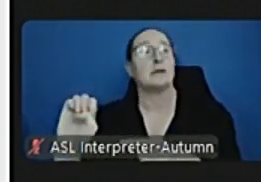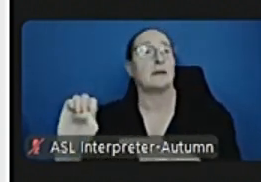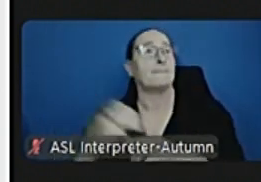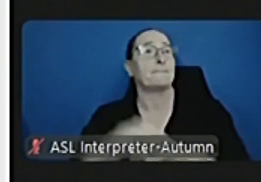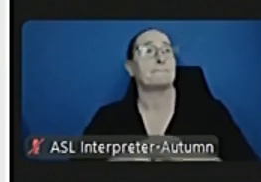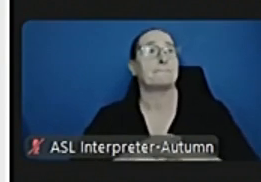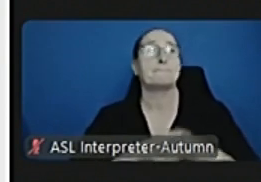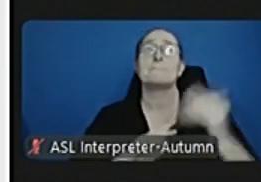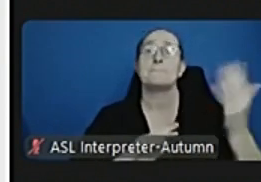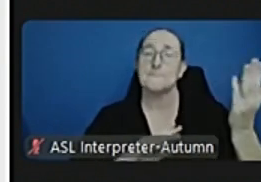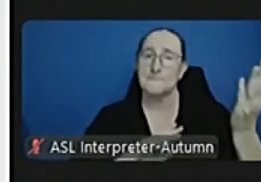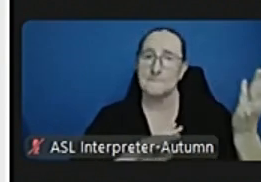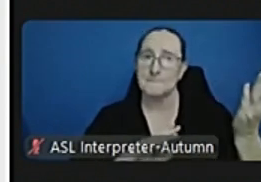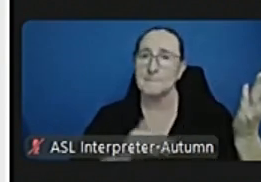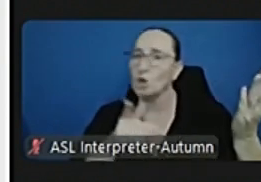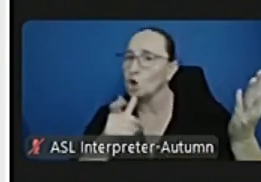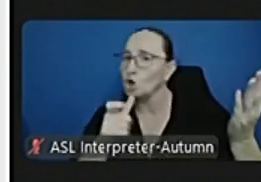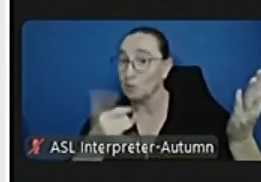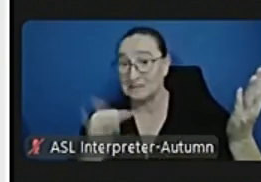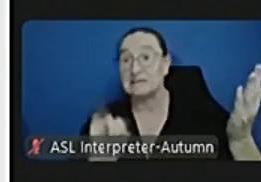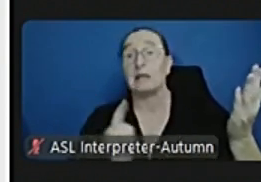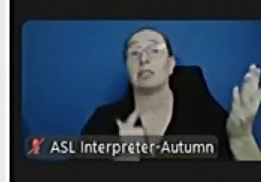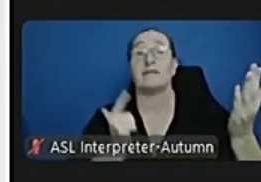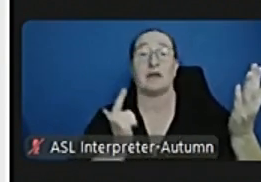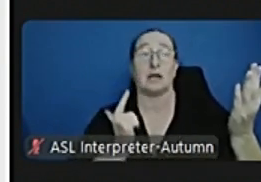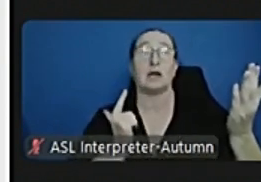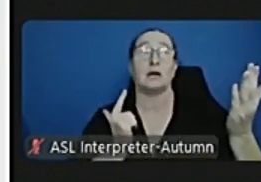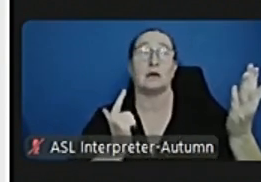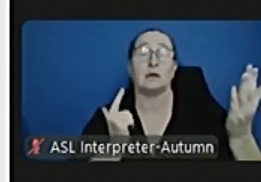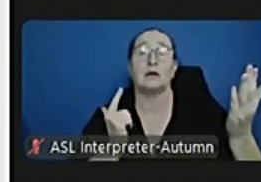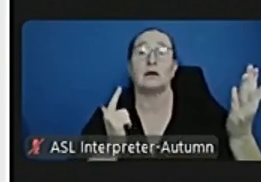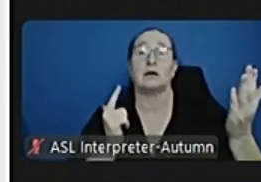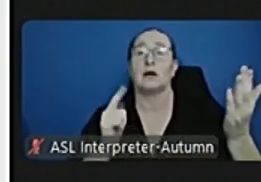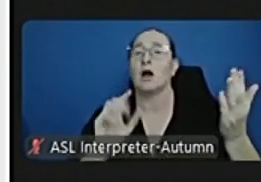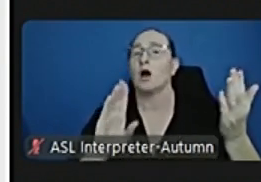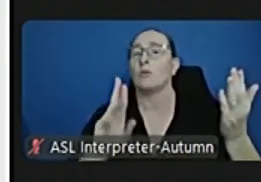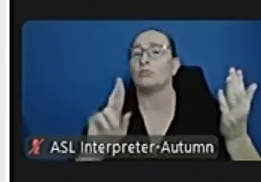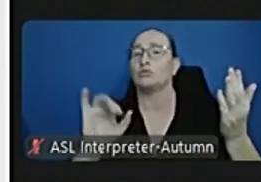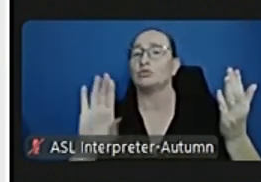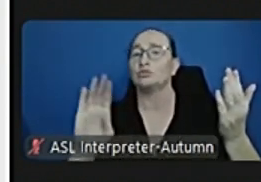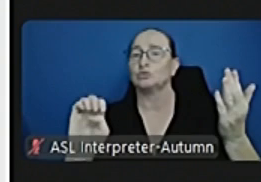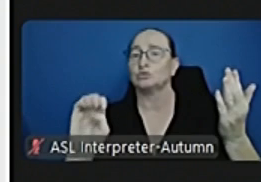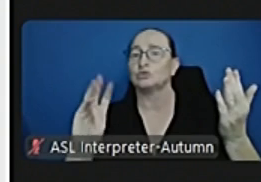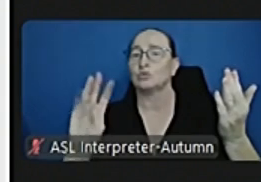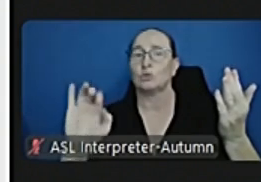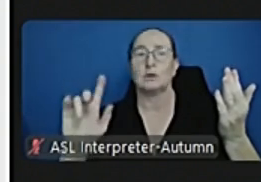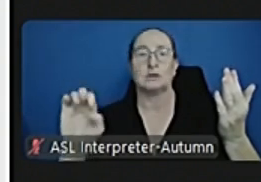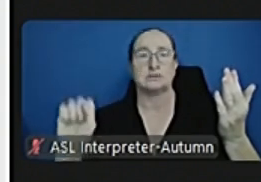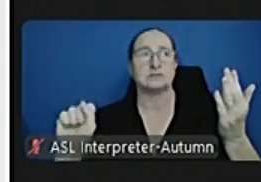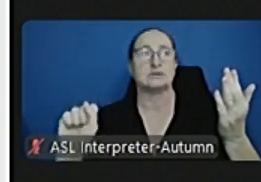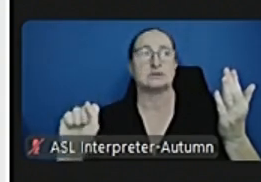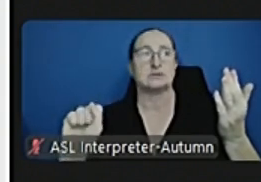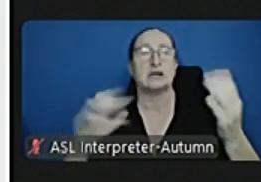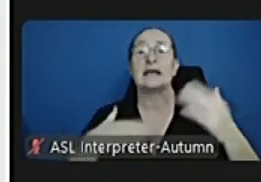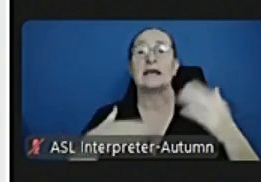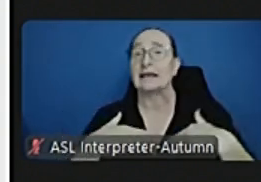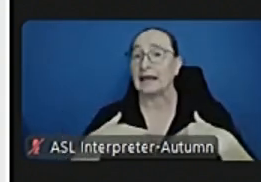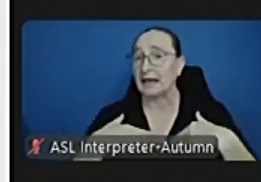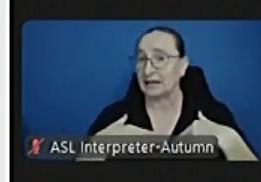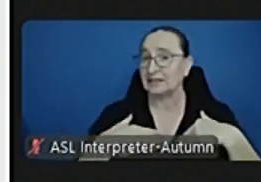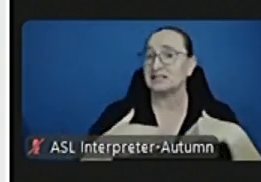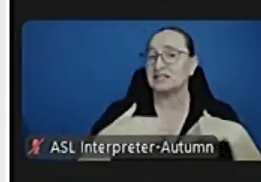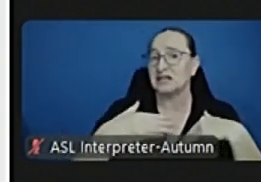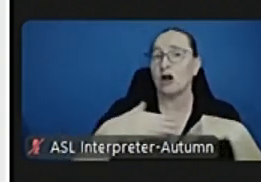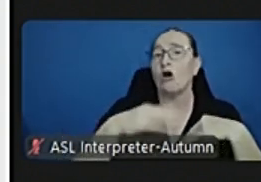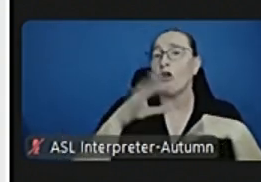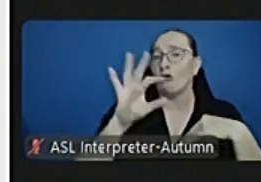And who we have here, still living, Bruce Willis. He's frontal temporal dementia that